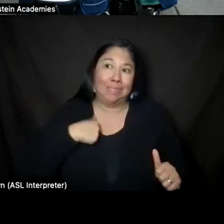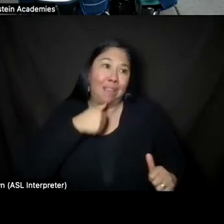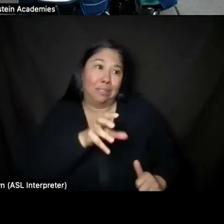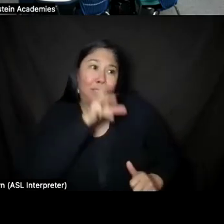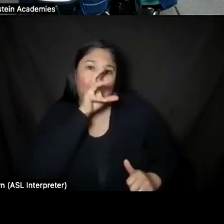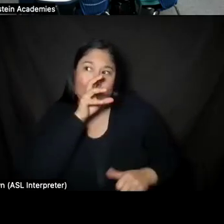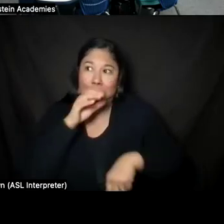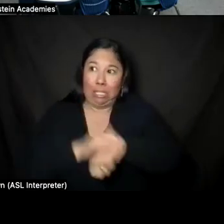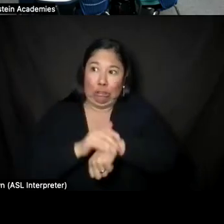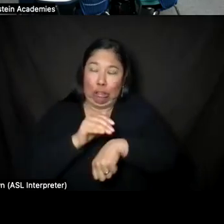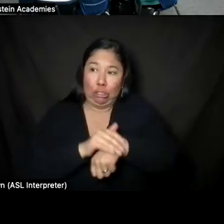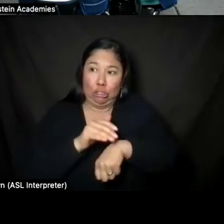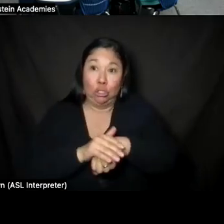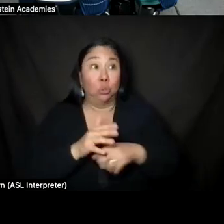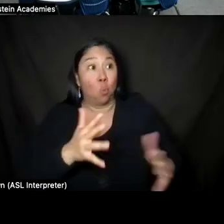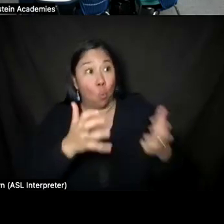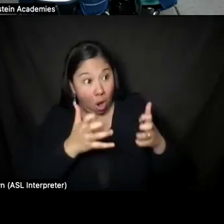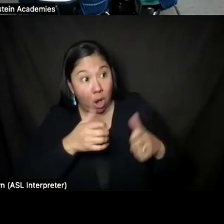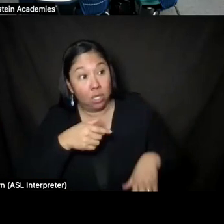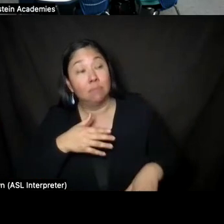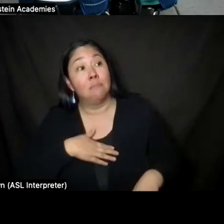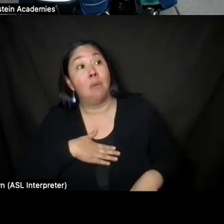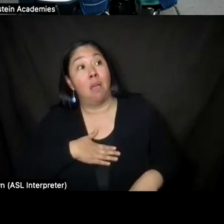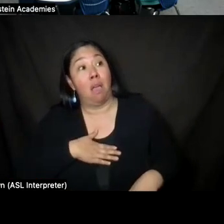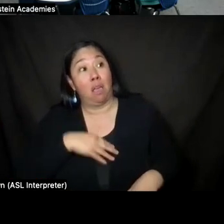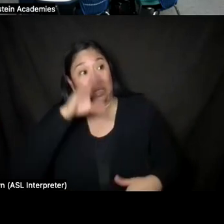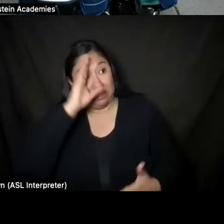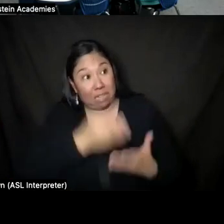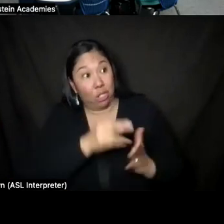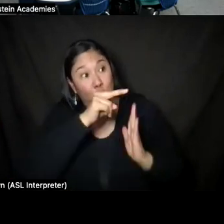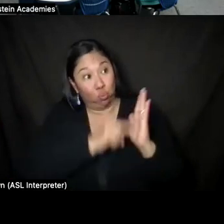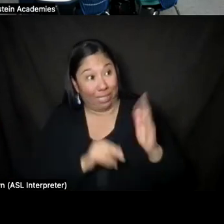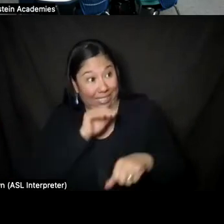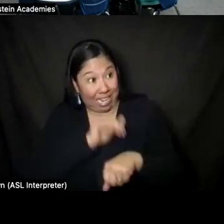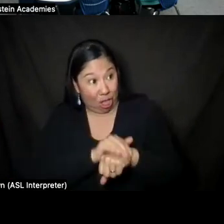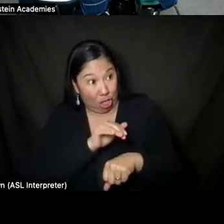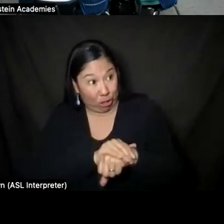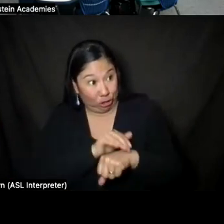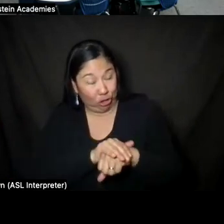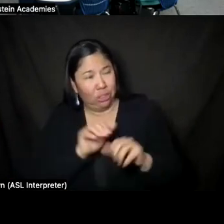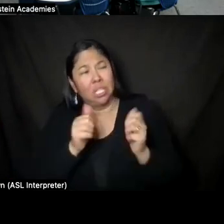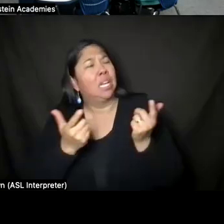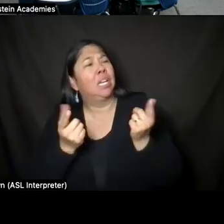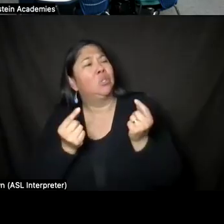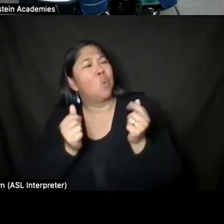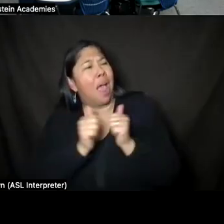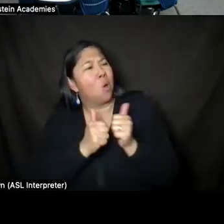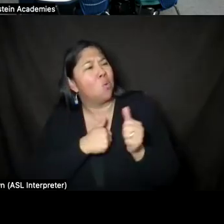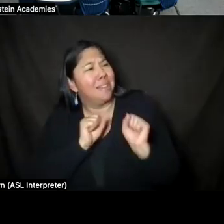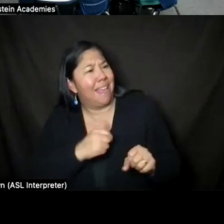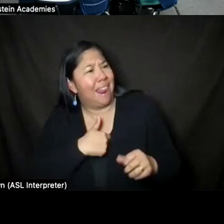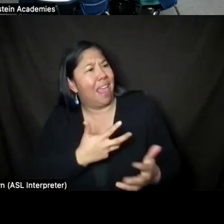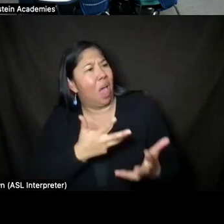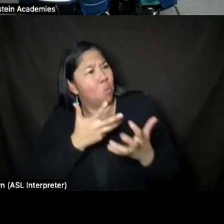English, but she wants him to read in English. She's asking what kind of support, what can I do to get him to want and